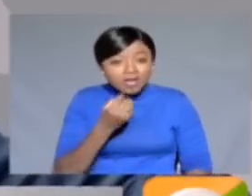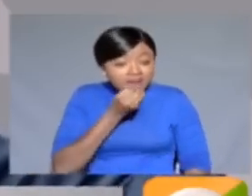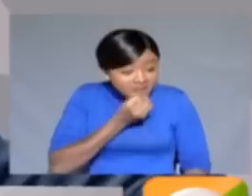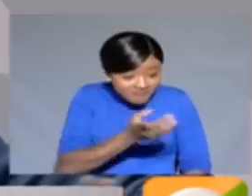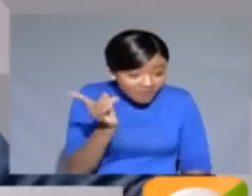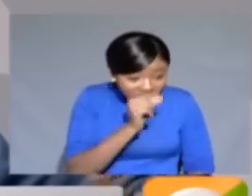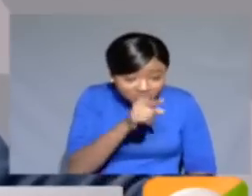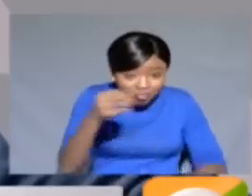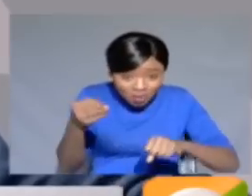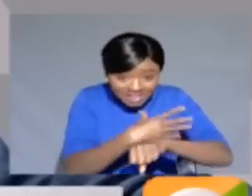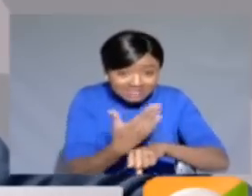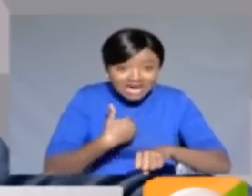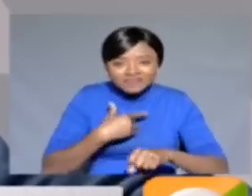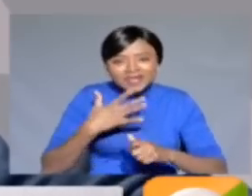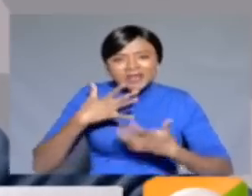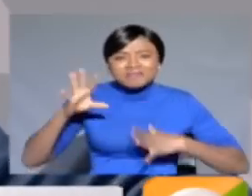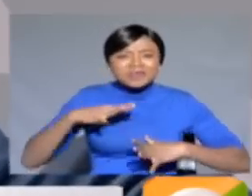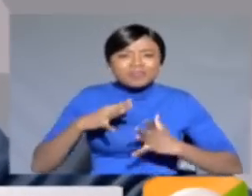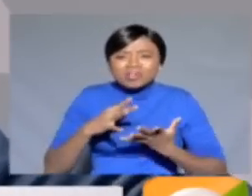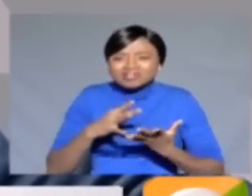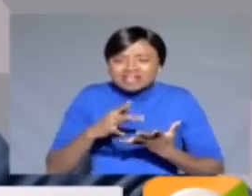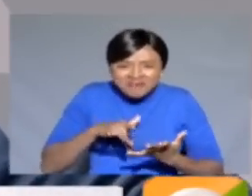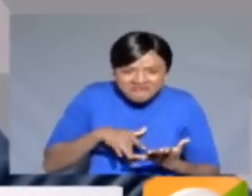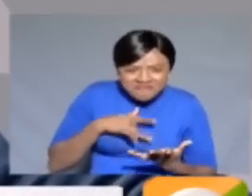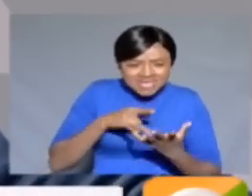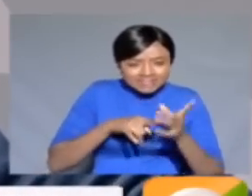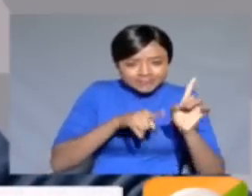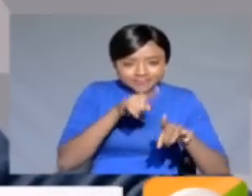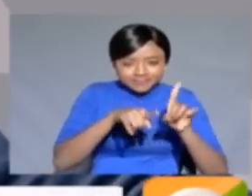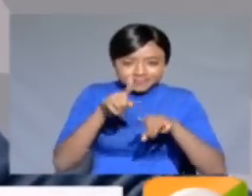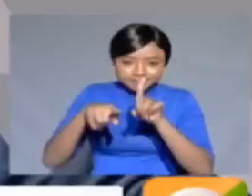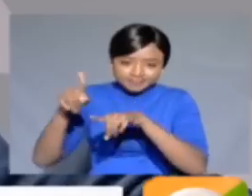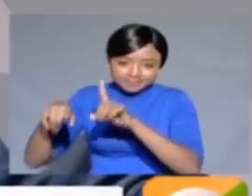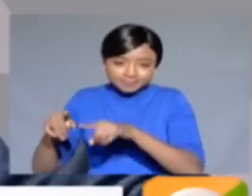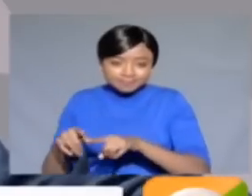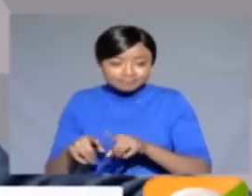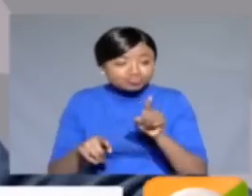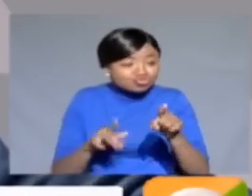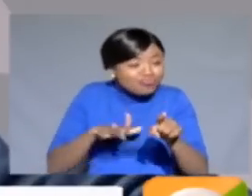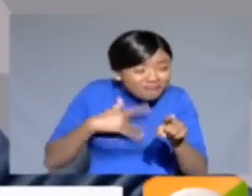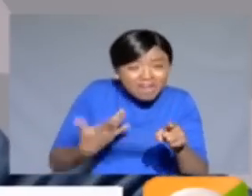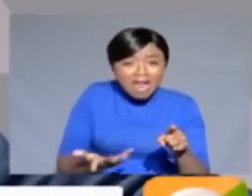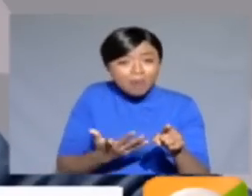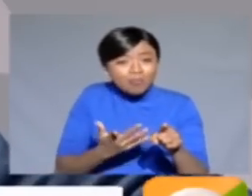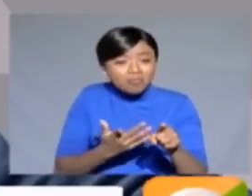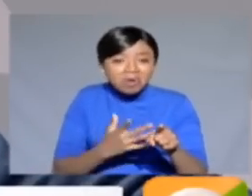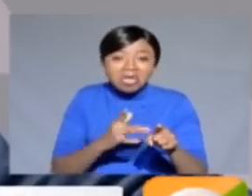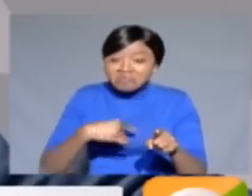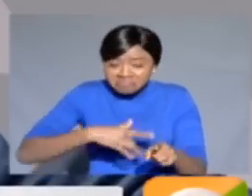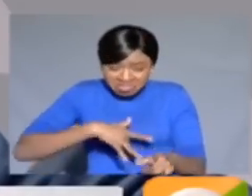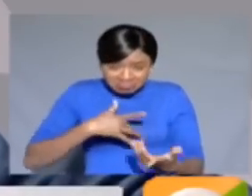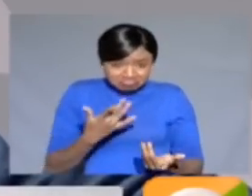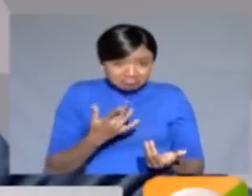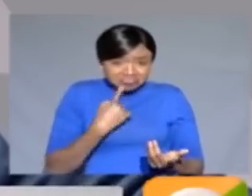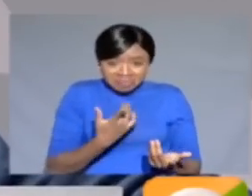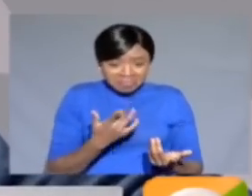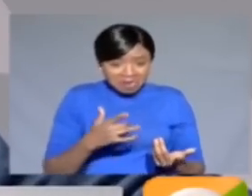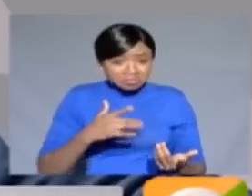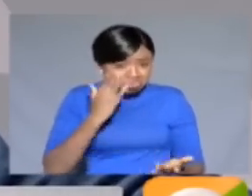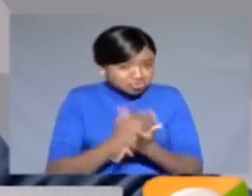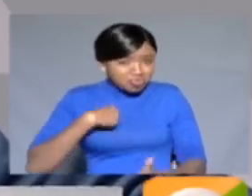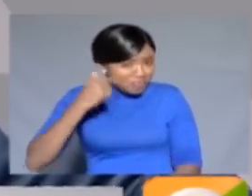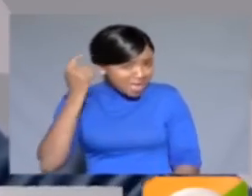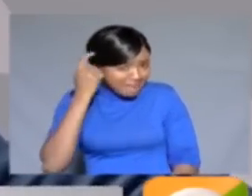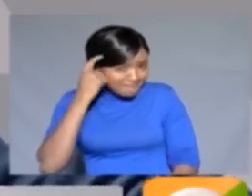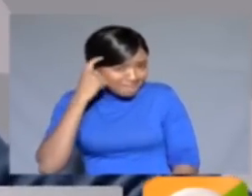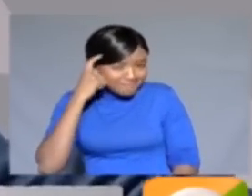cancer responds in a very different way. You know, my hematologist said to me, you know, how did you feel when you were first told? Yeah. I said, well, Panos, you know, psychologically, I'm